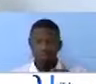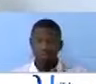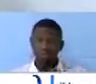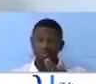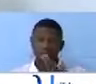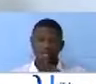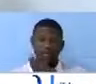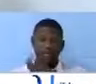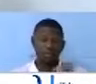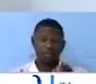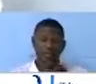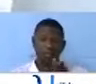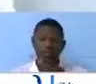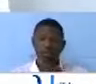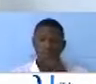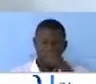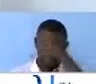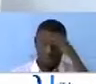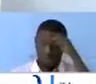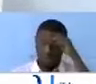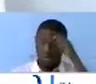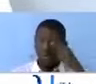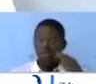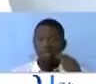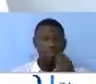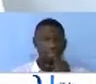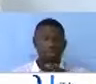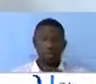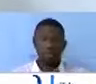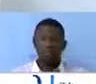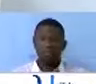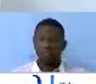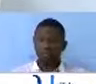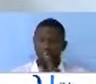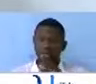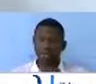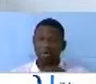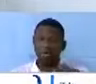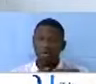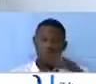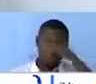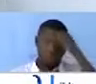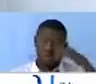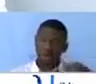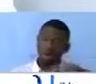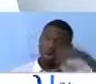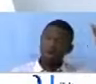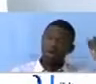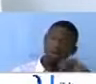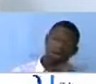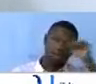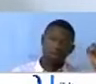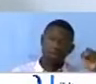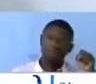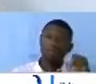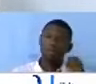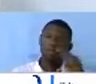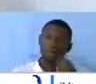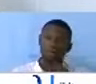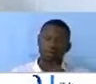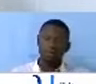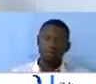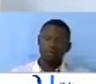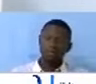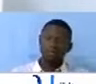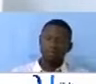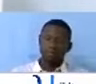said, let them be put into the foreign services because these are military officers. Some of them are senior. Some you pay them off and then you put them in. Some you put them into